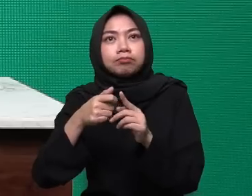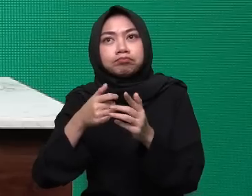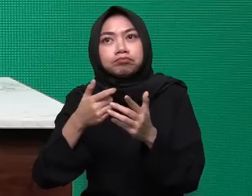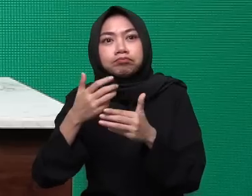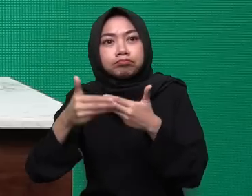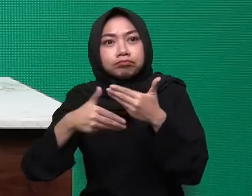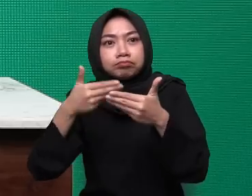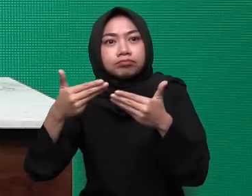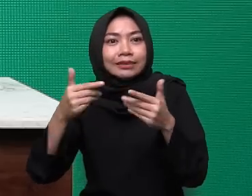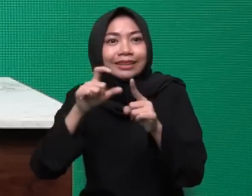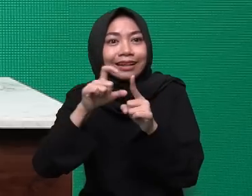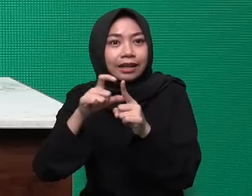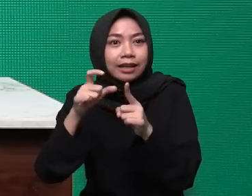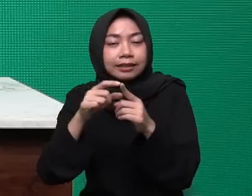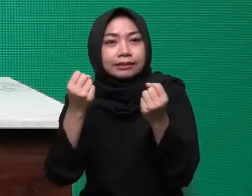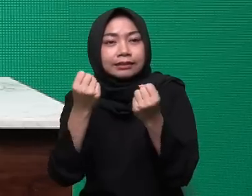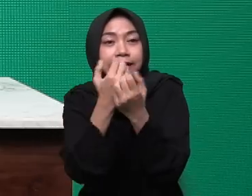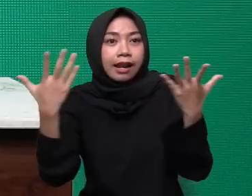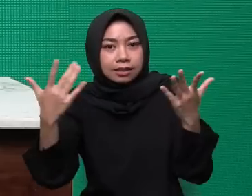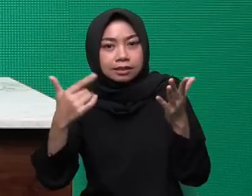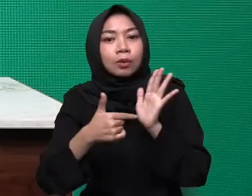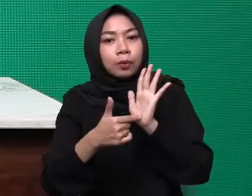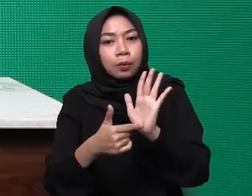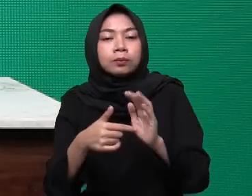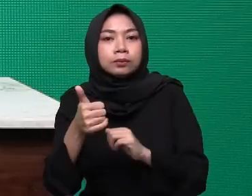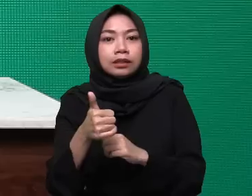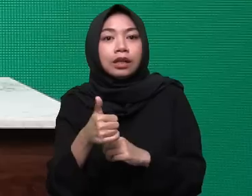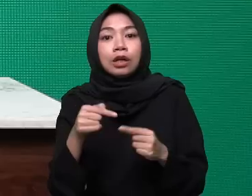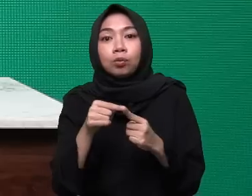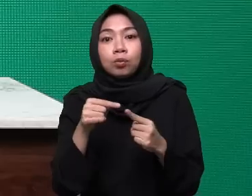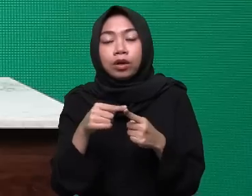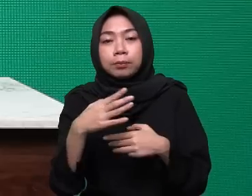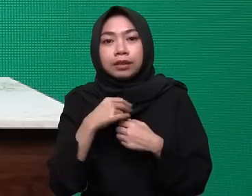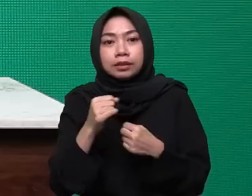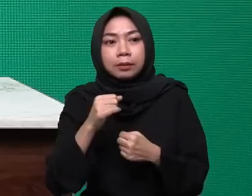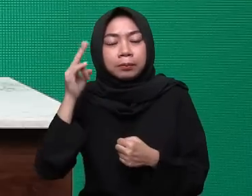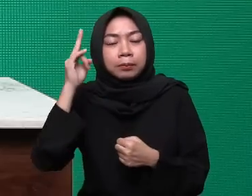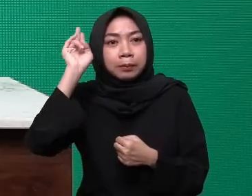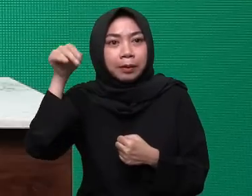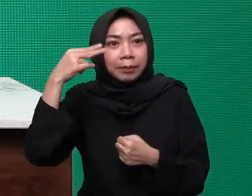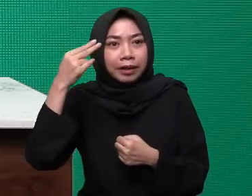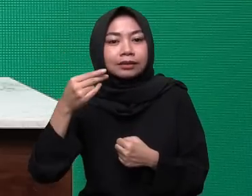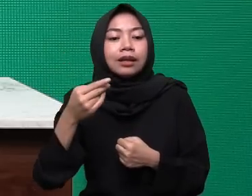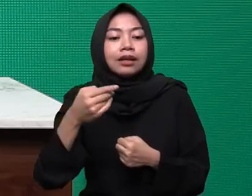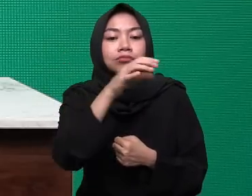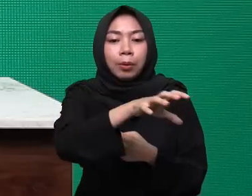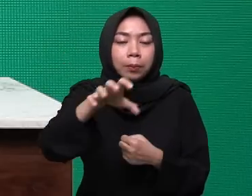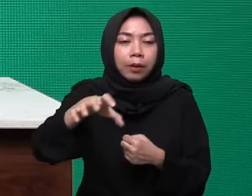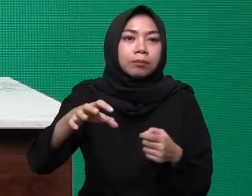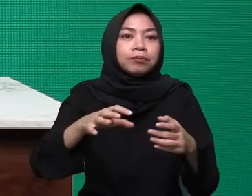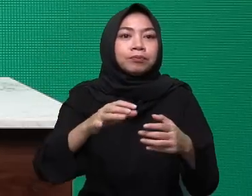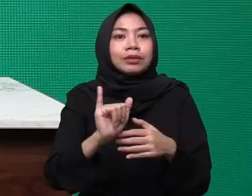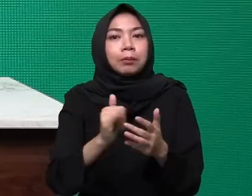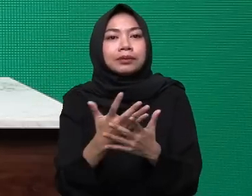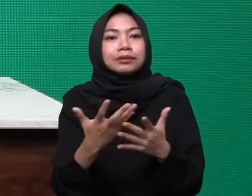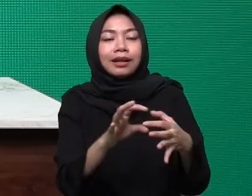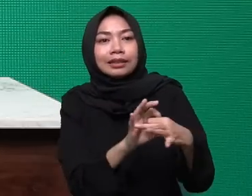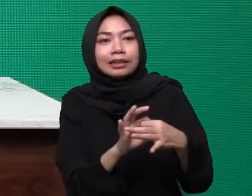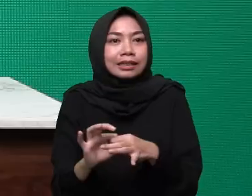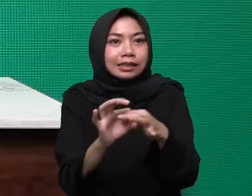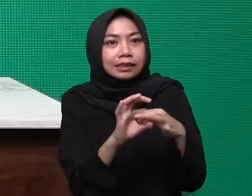and reliable data. And finally, in principle, the government needs to work together with the society to handle the